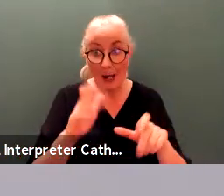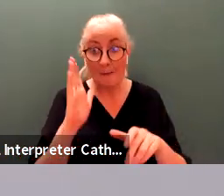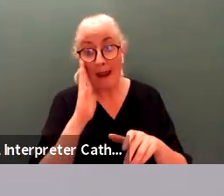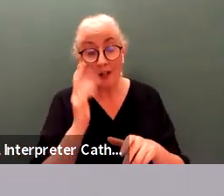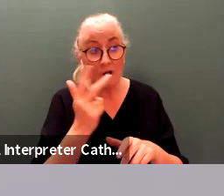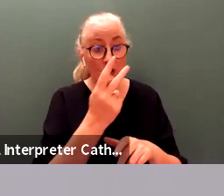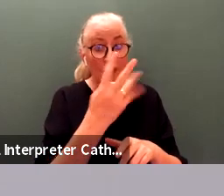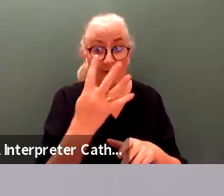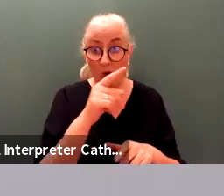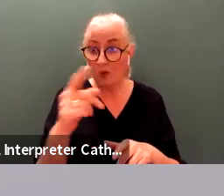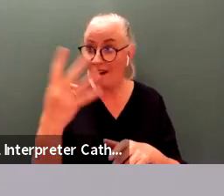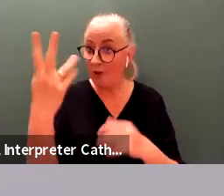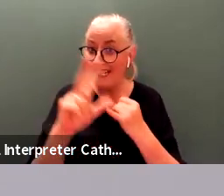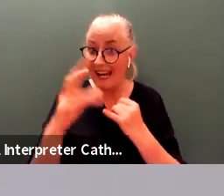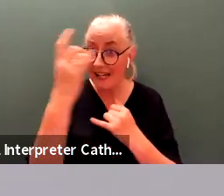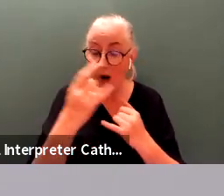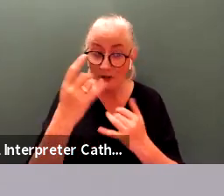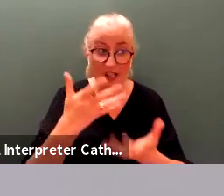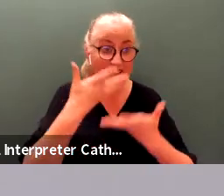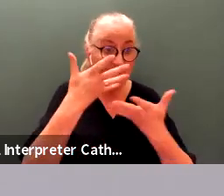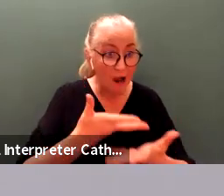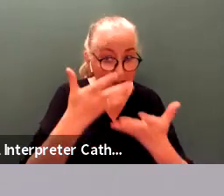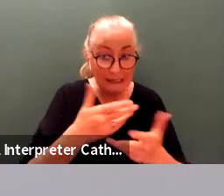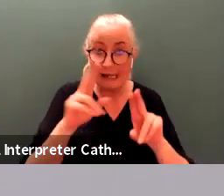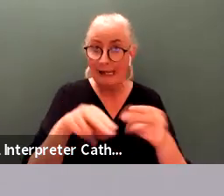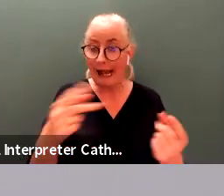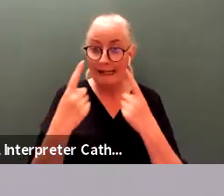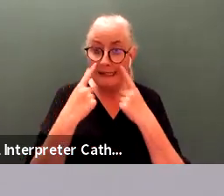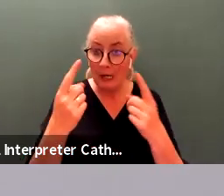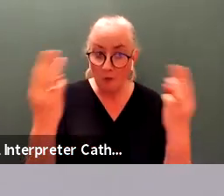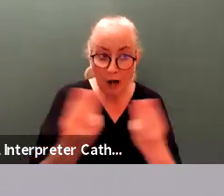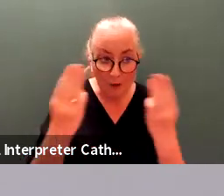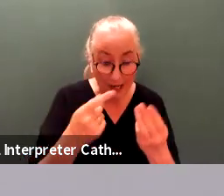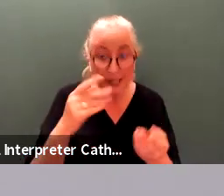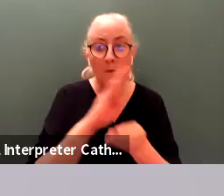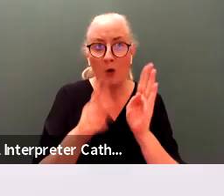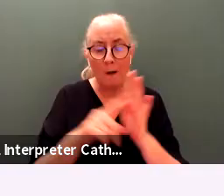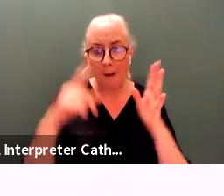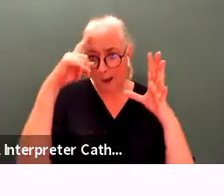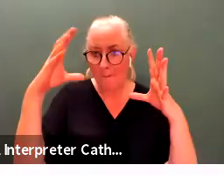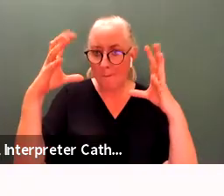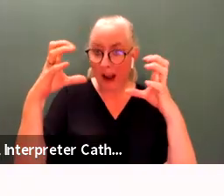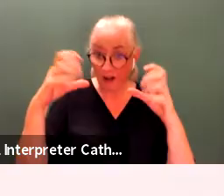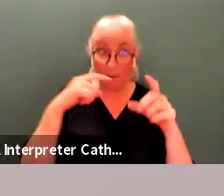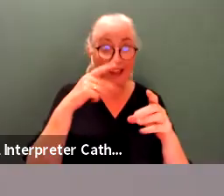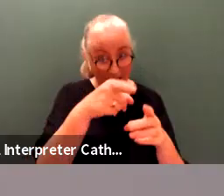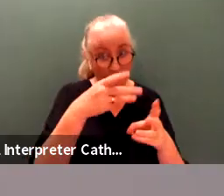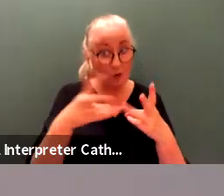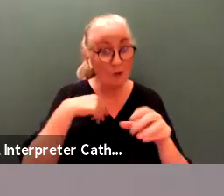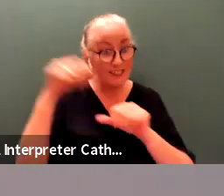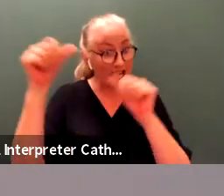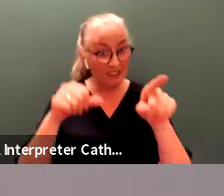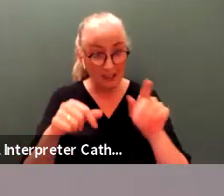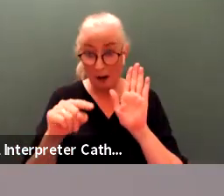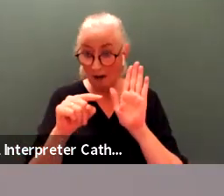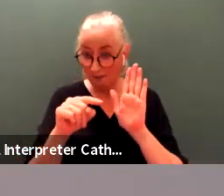vomiting and not able to see and really bad. And then I was diagnosed as migraine headaches, but I would have been an adult. There's no positivity